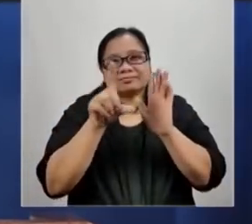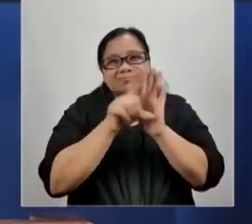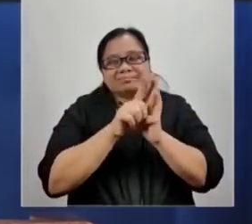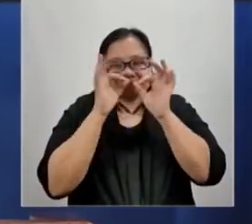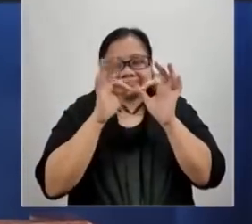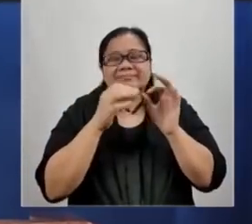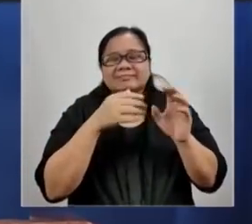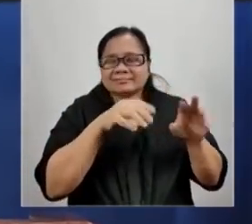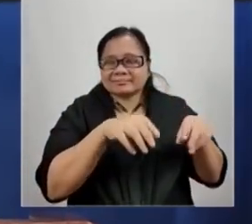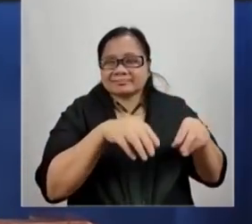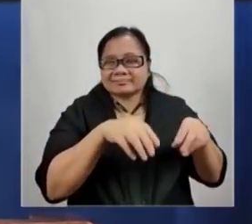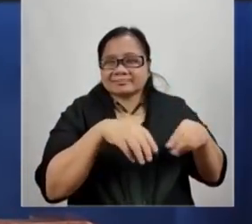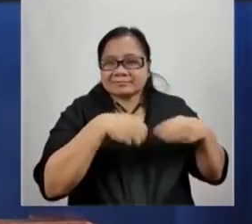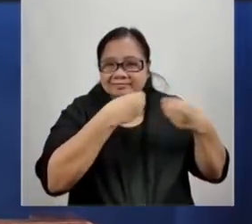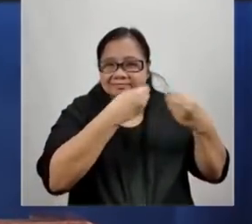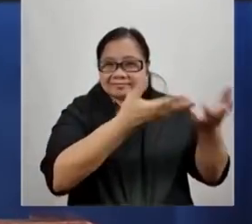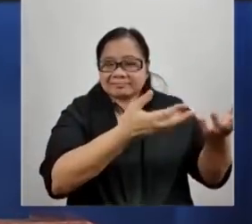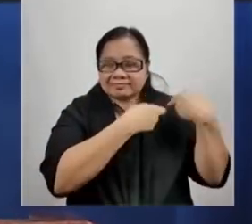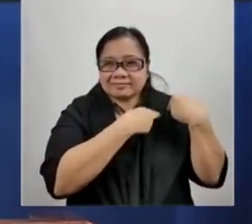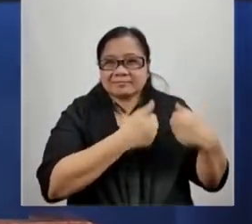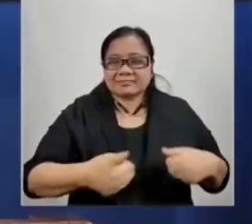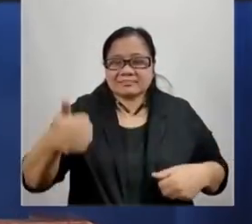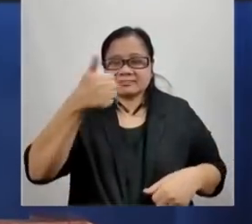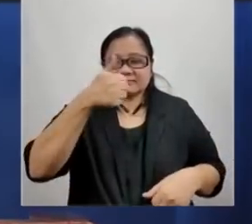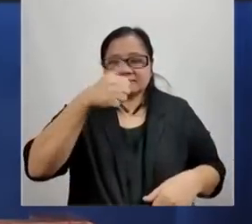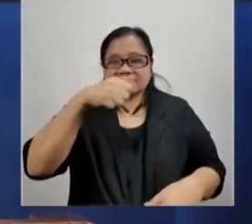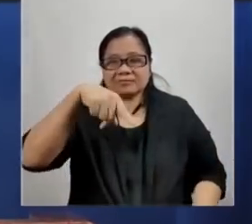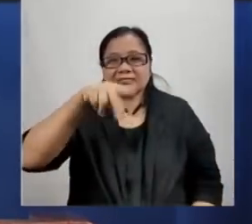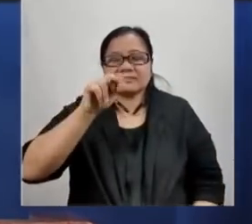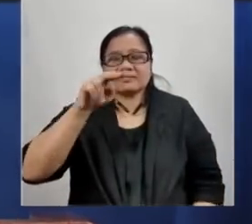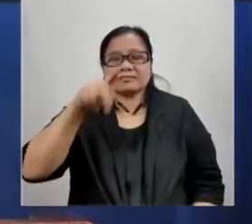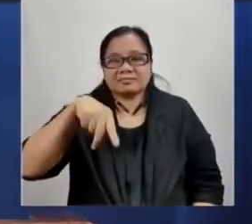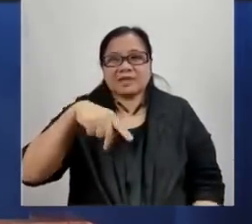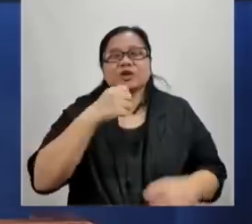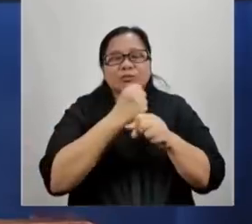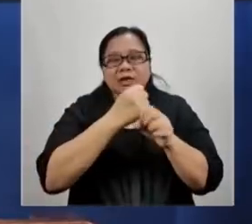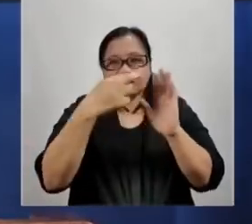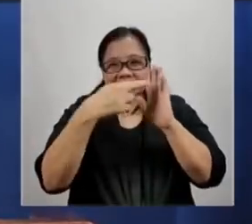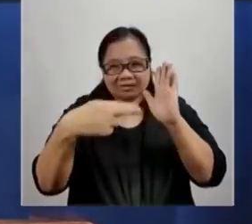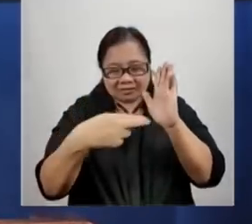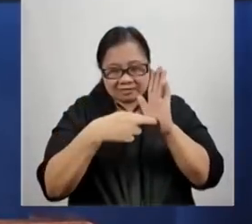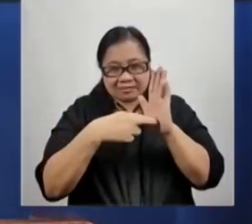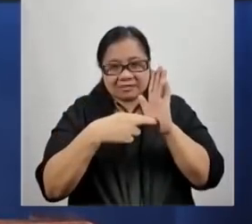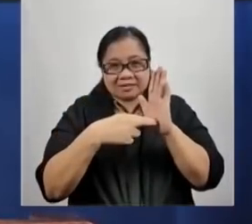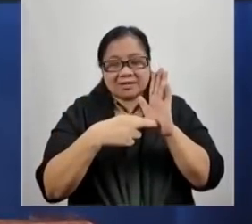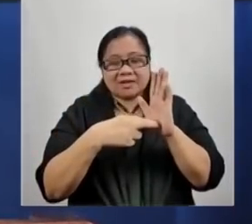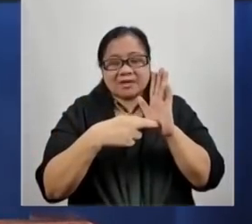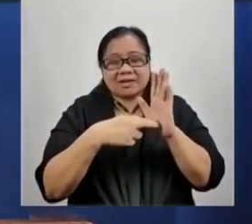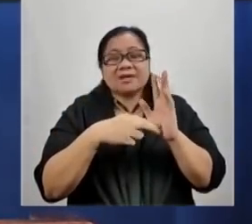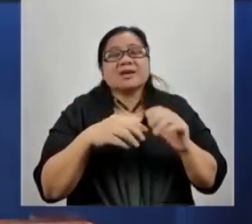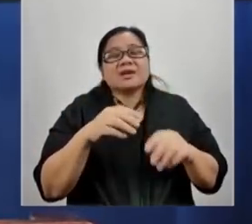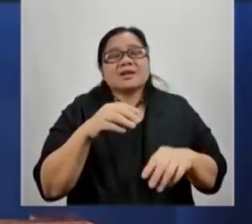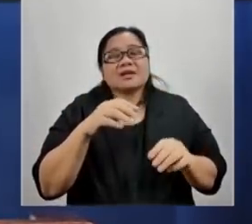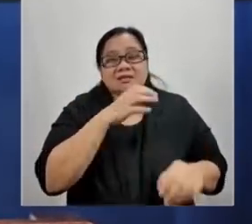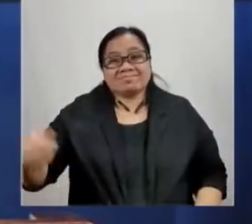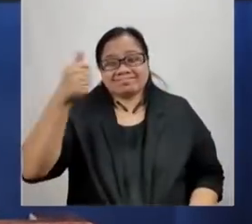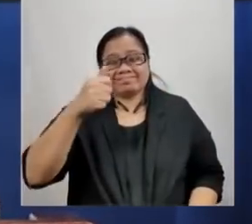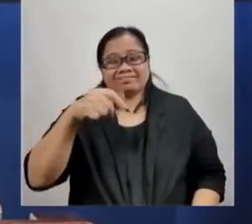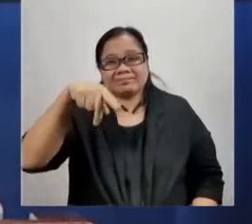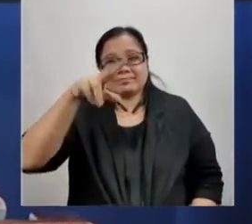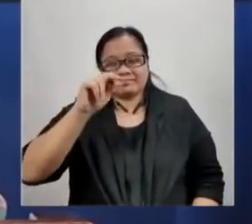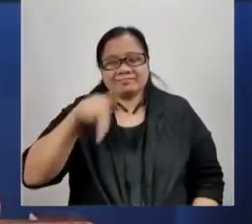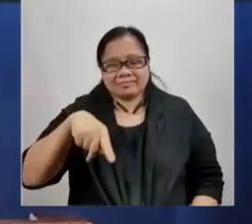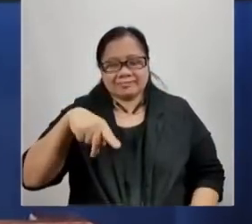mag-set ng polisiya at direktiba ukol dito. Nilabas naman po ni Chief PNP na tuloy-tuloy ang kanilang